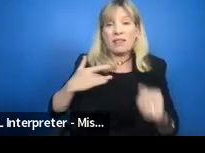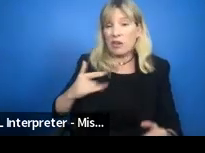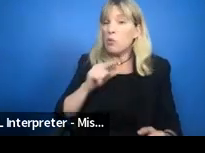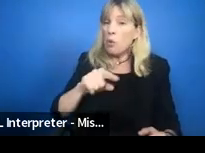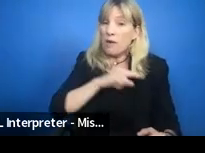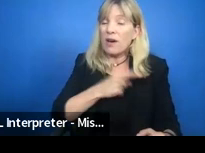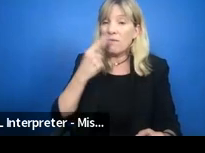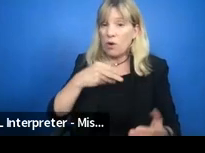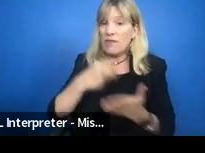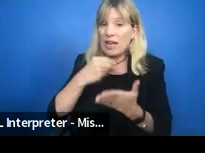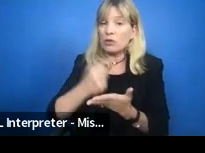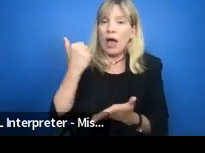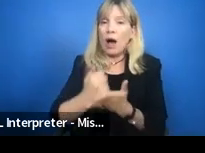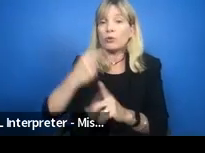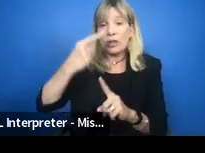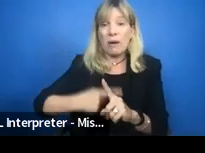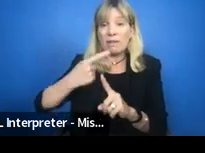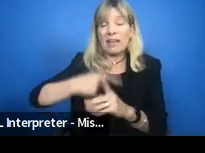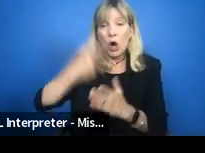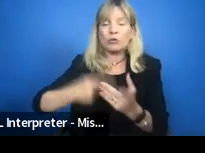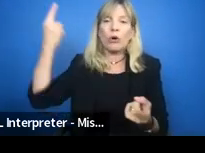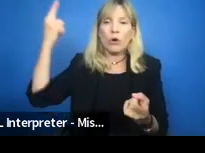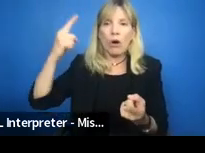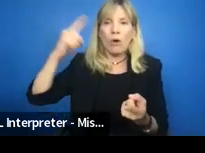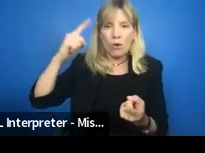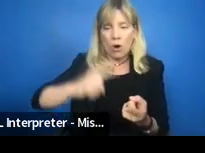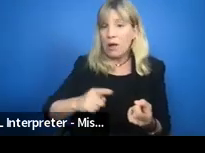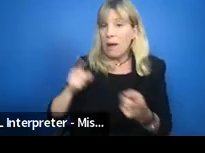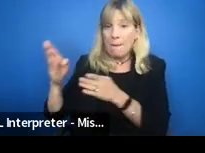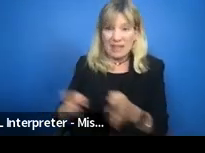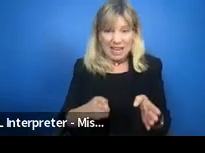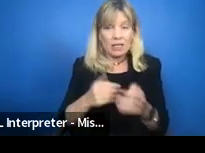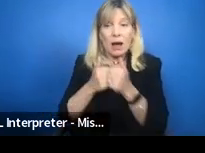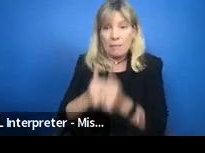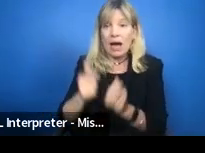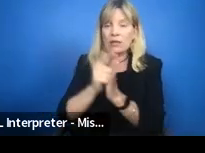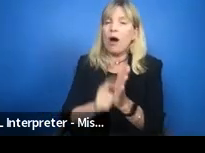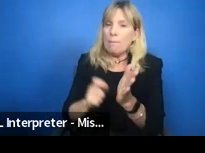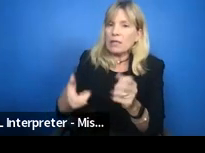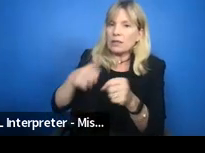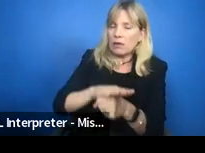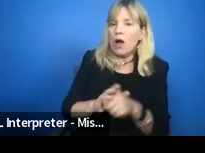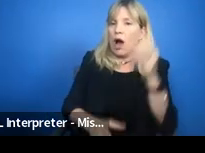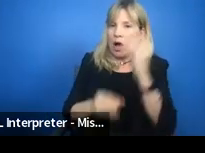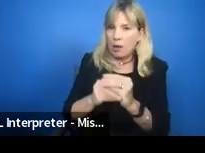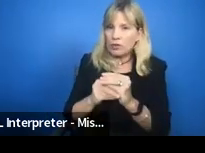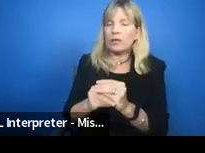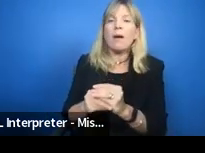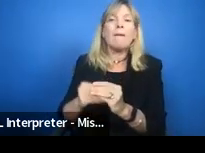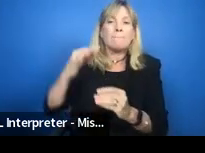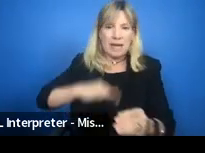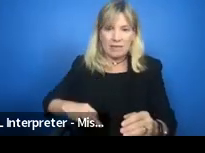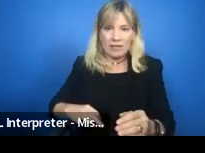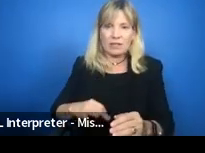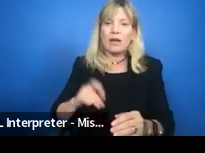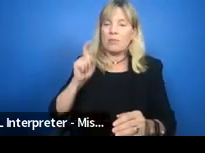for financial help to bring down the monthly cost of coverage. These plans by law must cover a comprehensive set of benefits. They